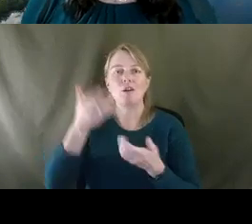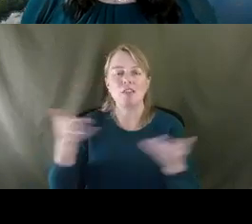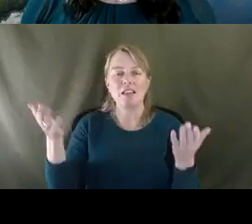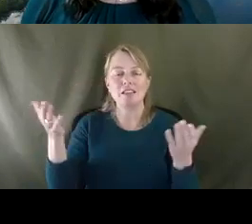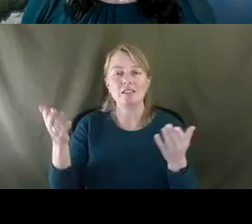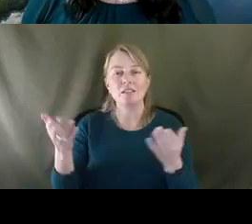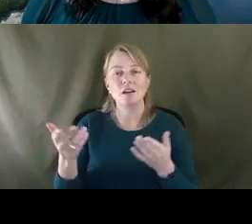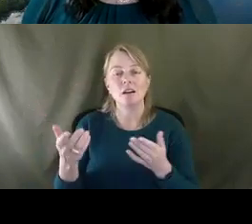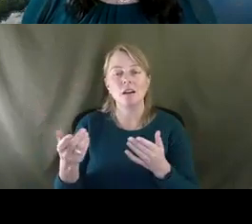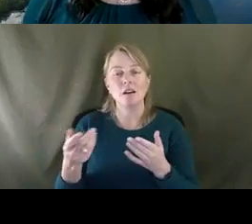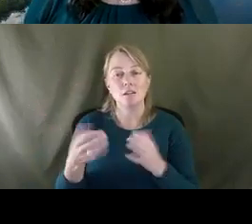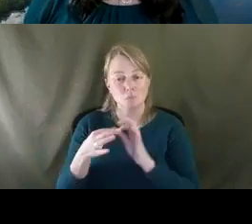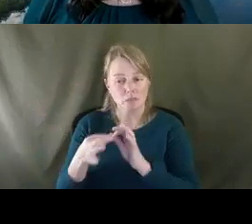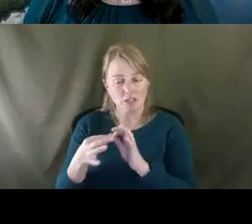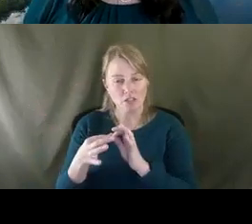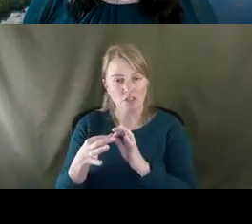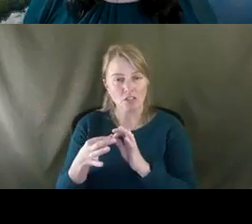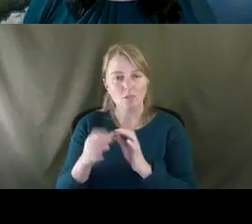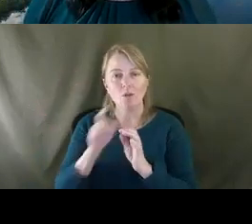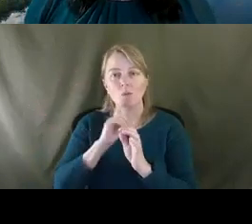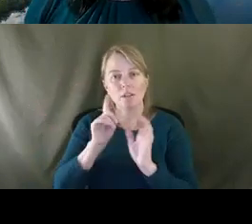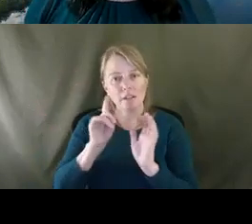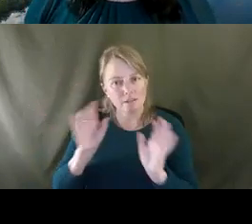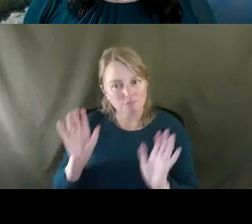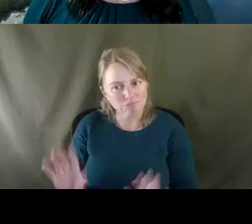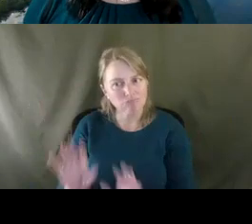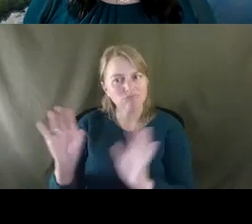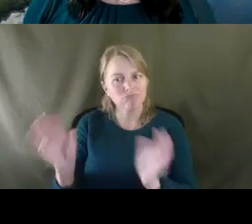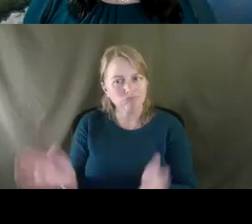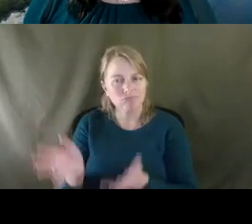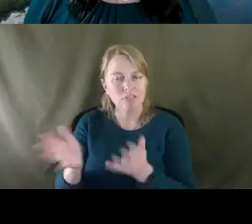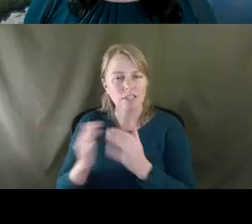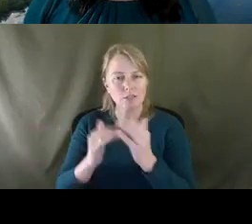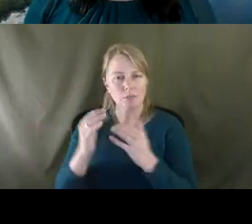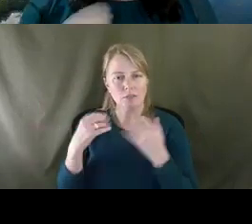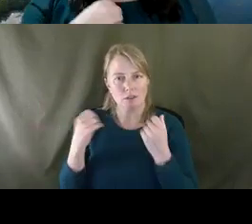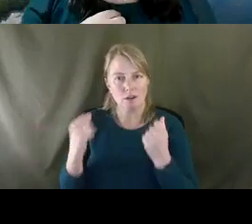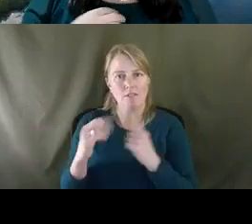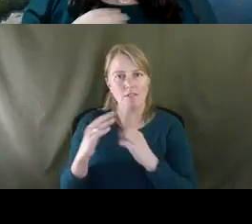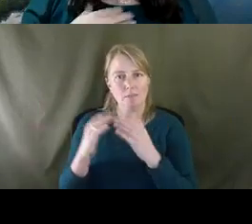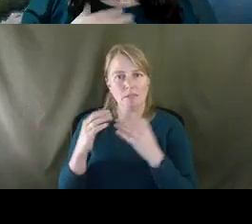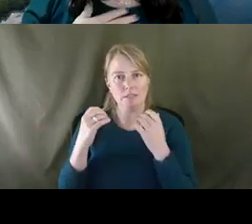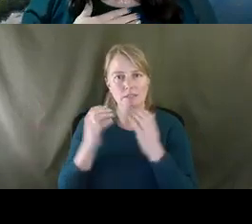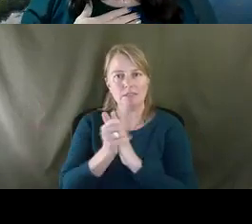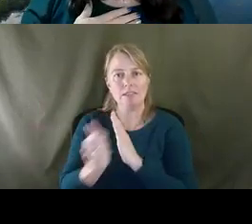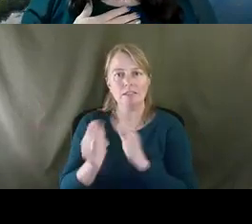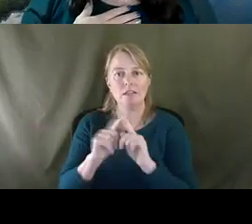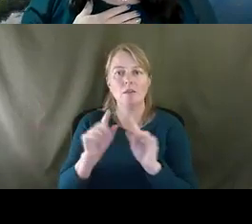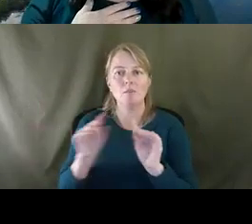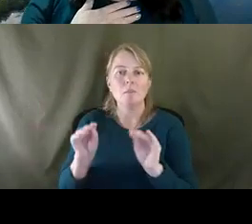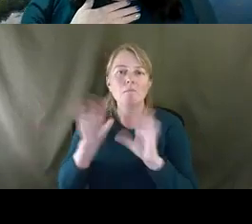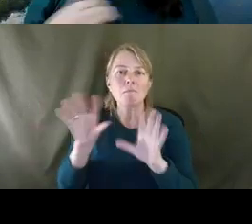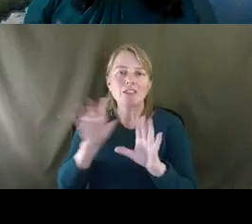relationship seemed to work as a catalyst for them to build confidence and gain skills, but the magic had always been in